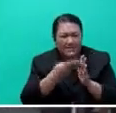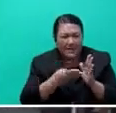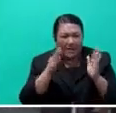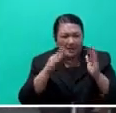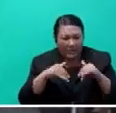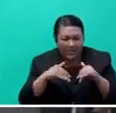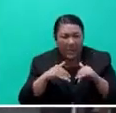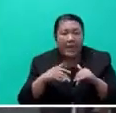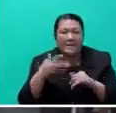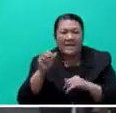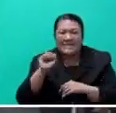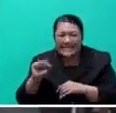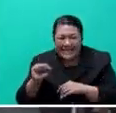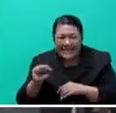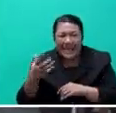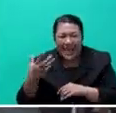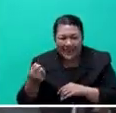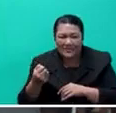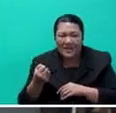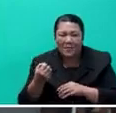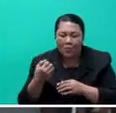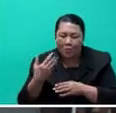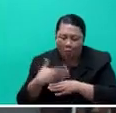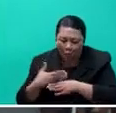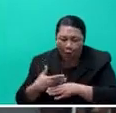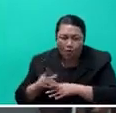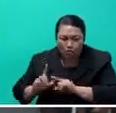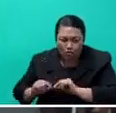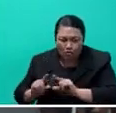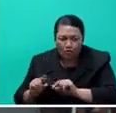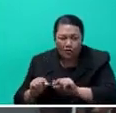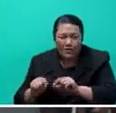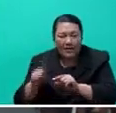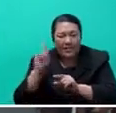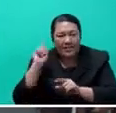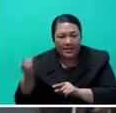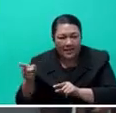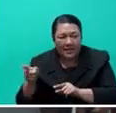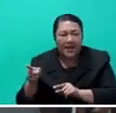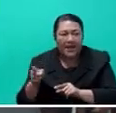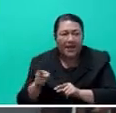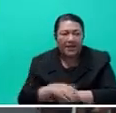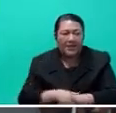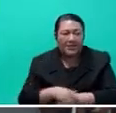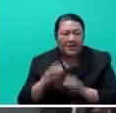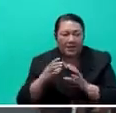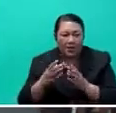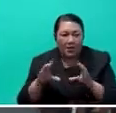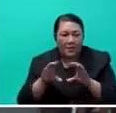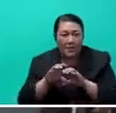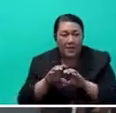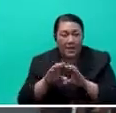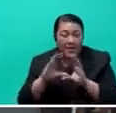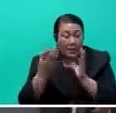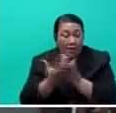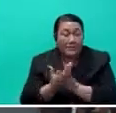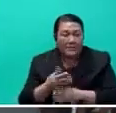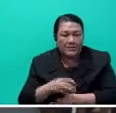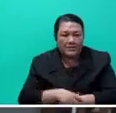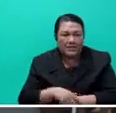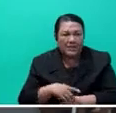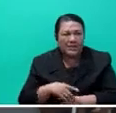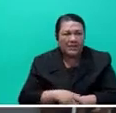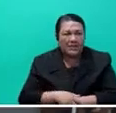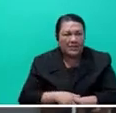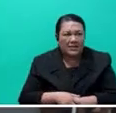in the committee. And I thought that this particular bill would have been restated when the House convened. So this particular